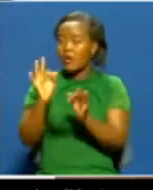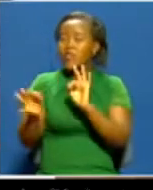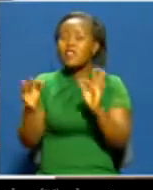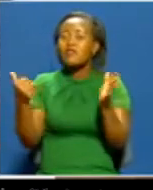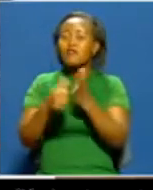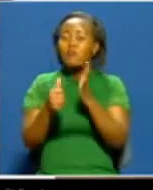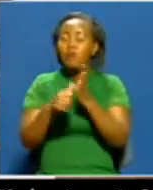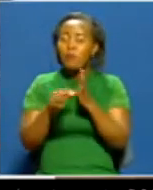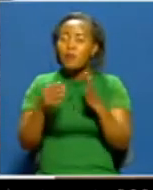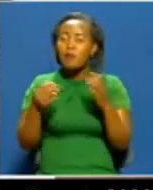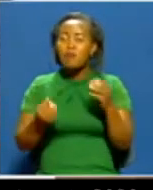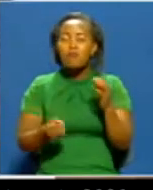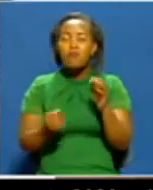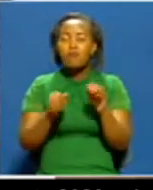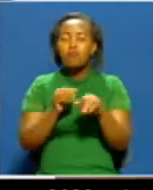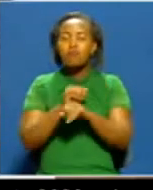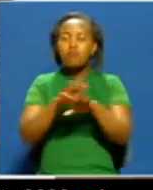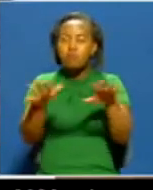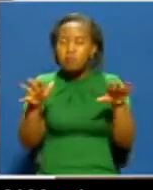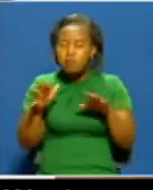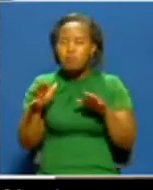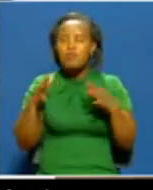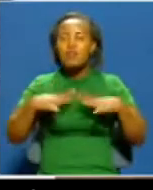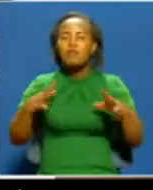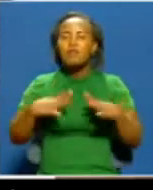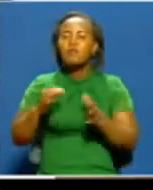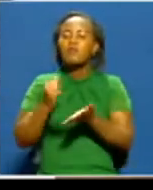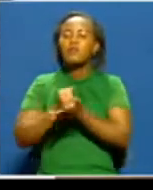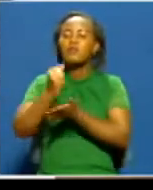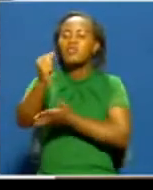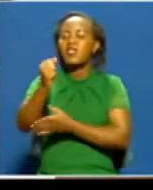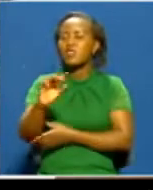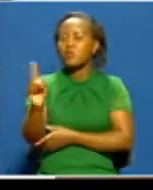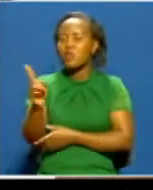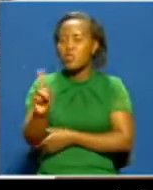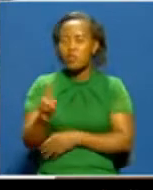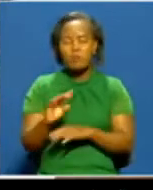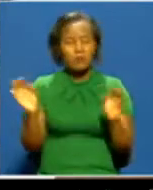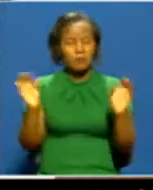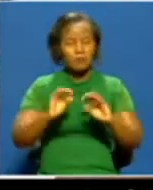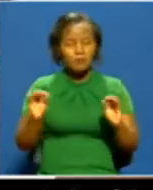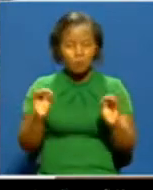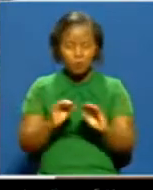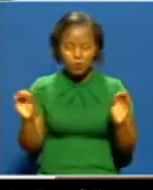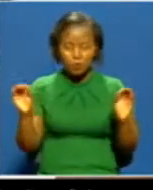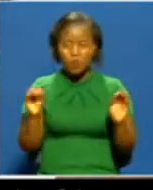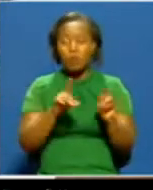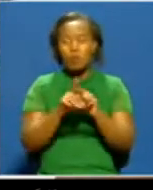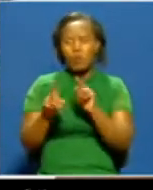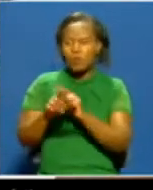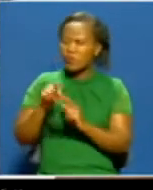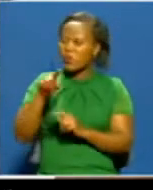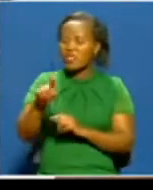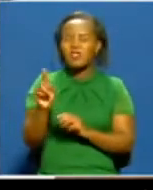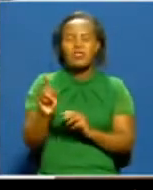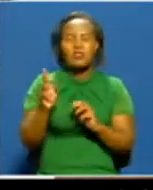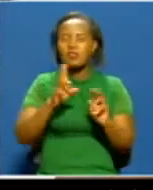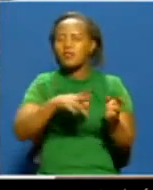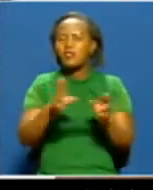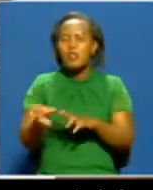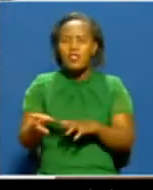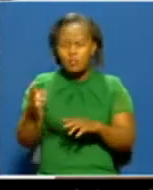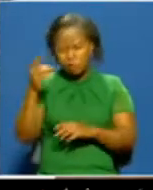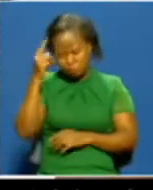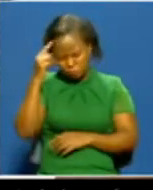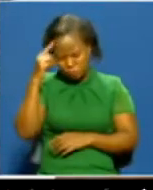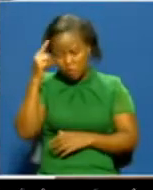to Nairobi. That's number one. Number two is that there's this tendency to think that if